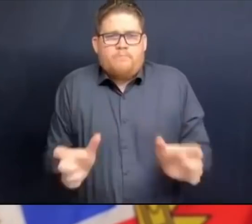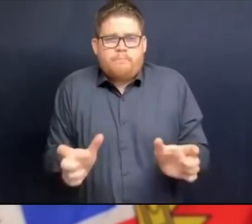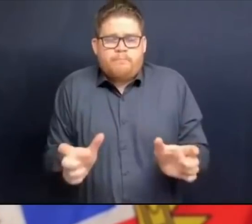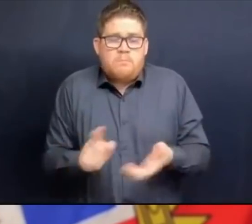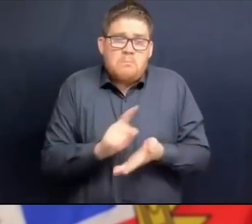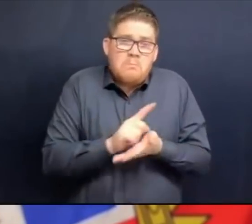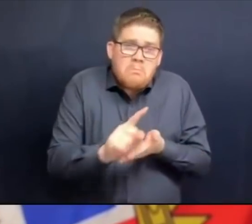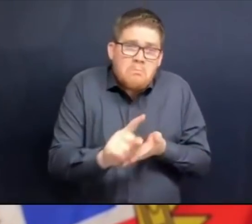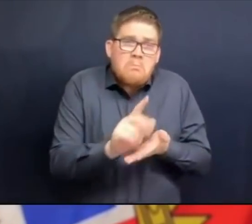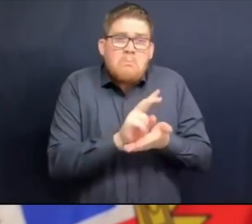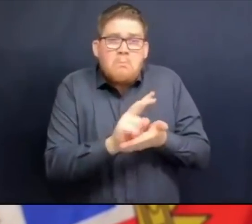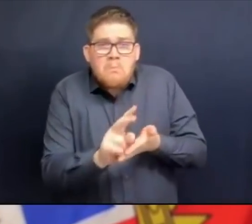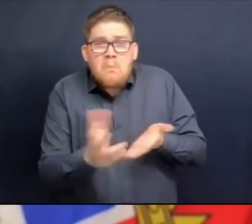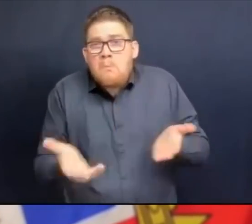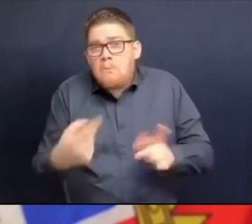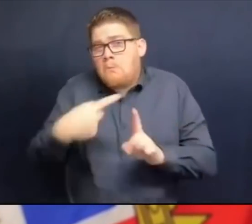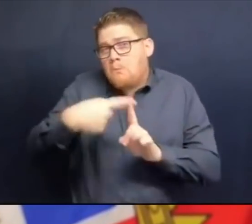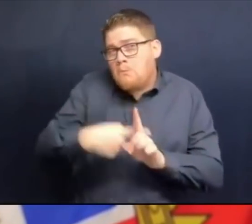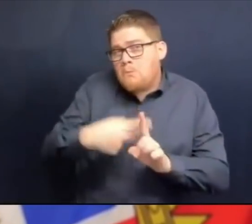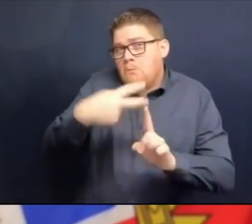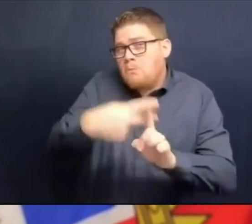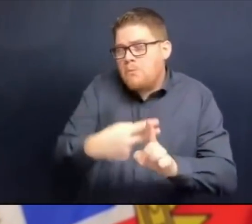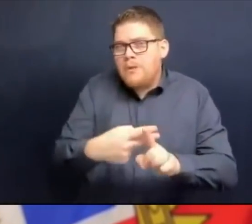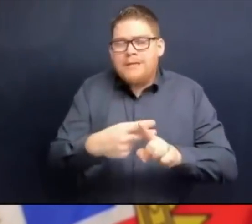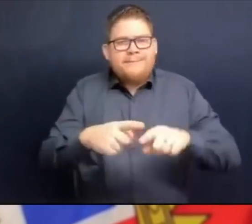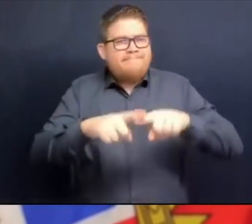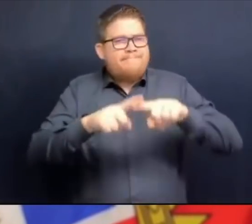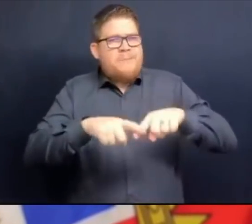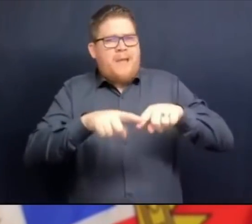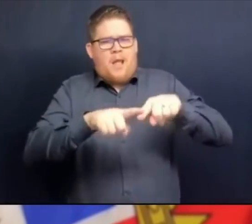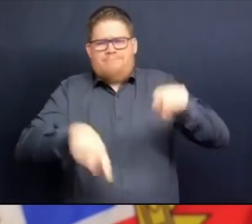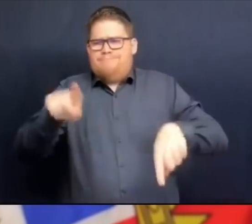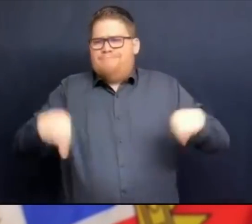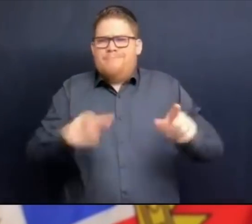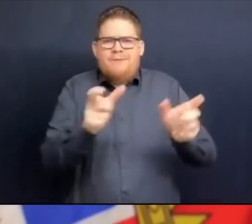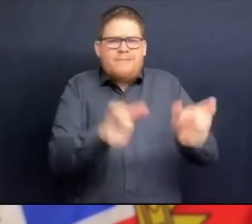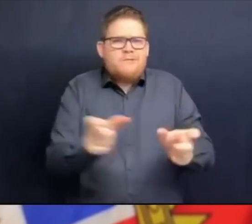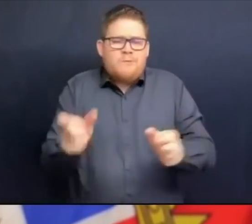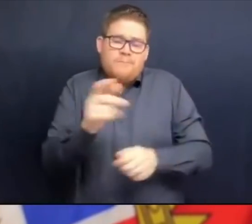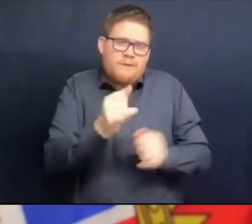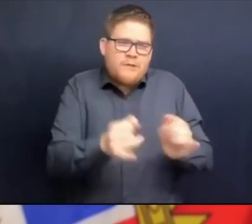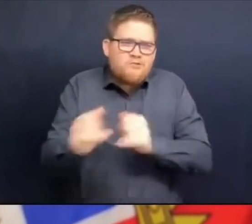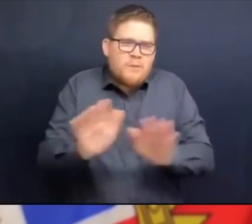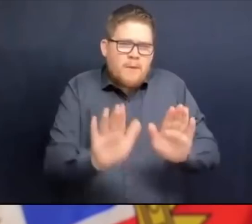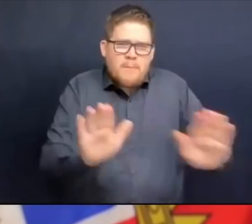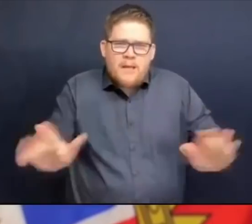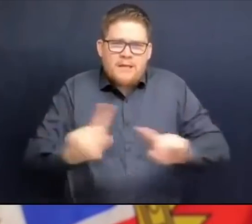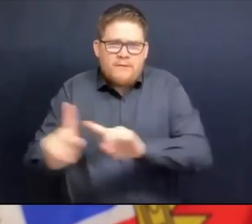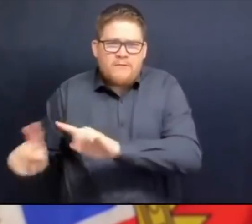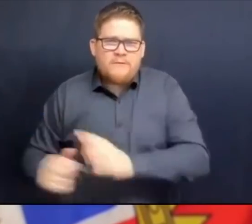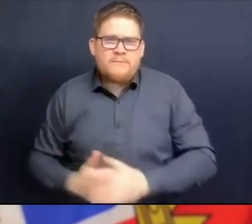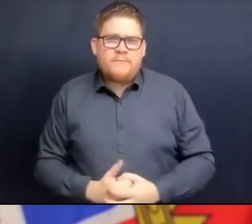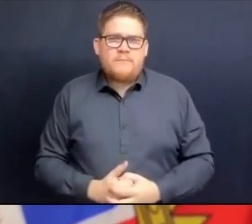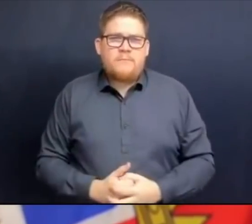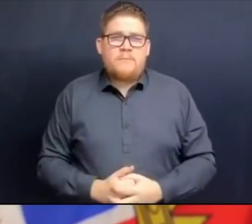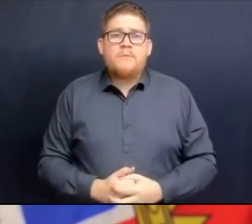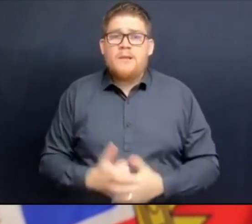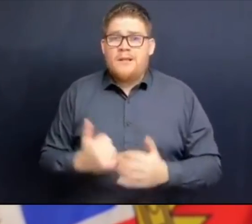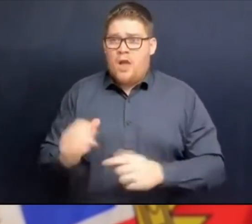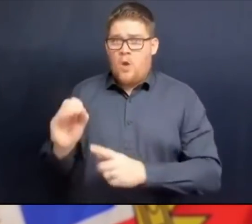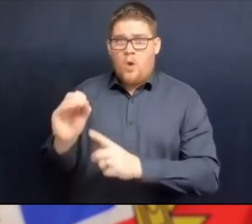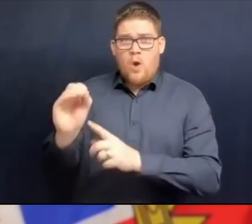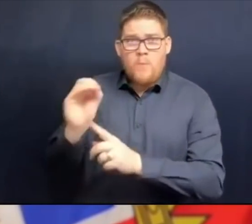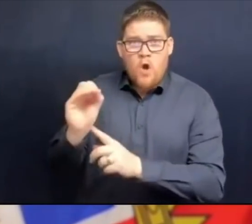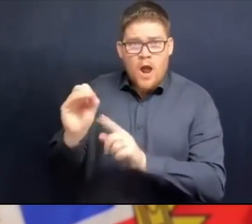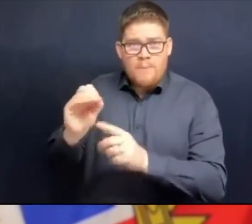to months. But it is very variable, and we're seeing that more and more with Omicron as well, that people who are not